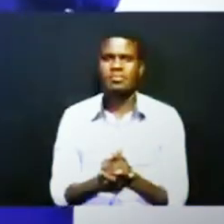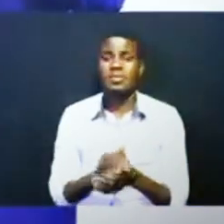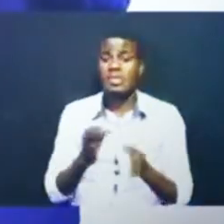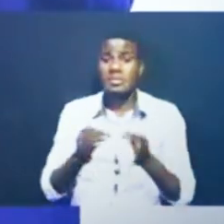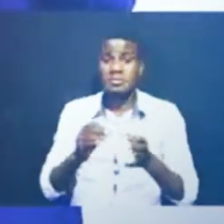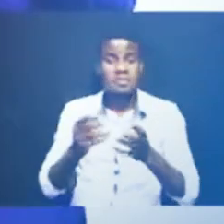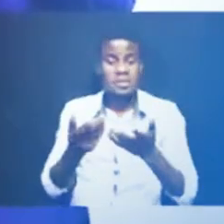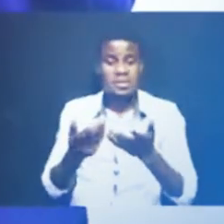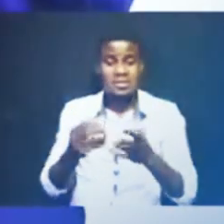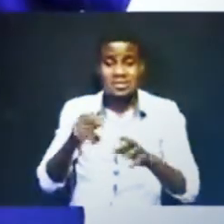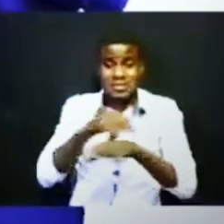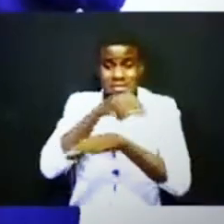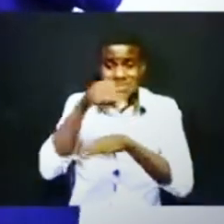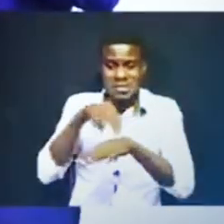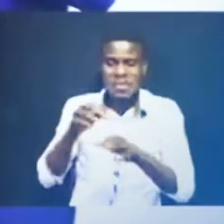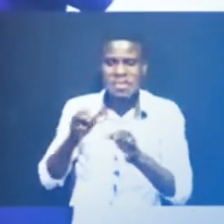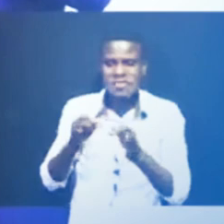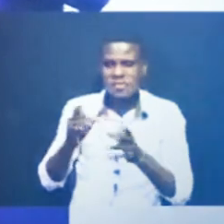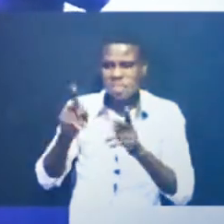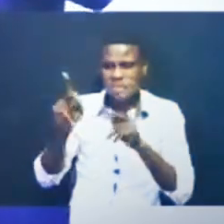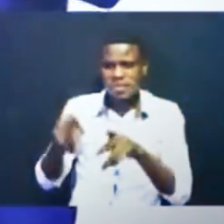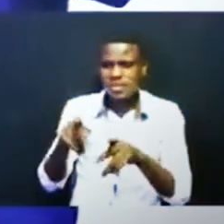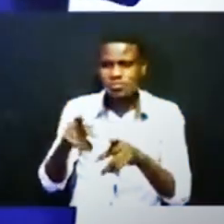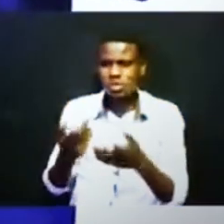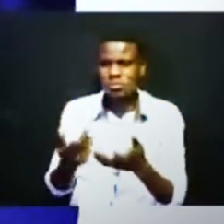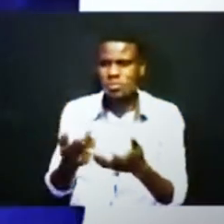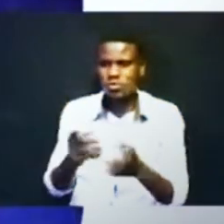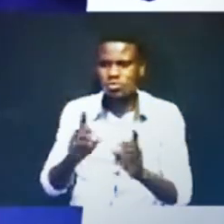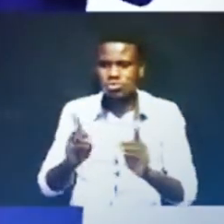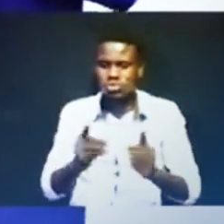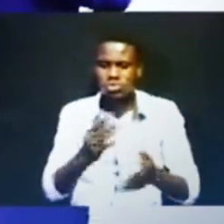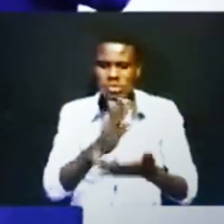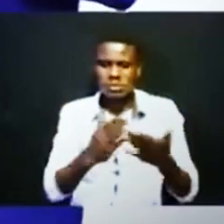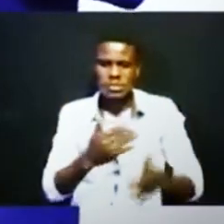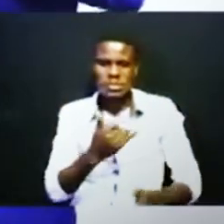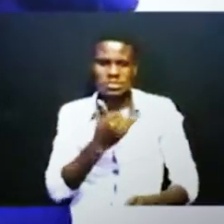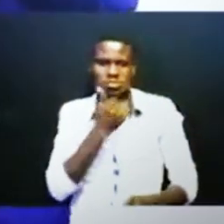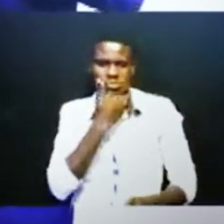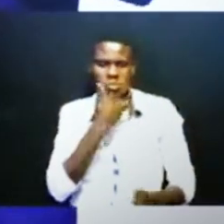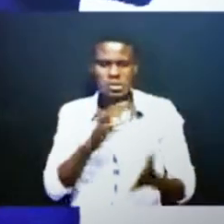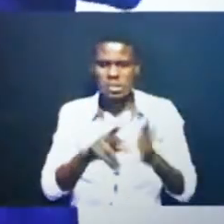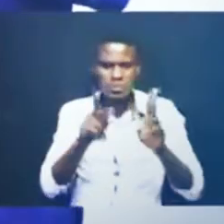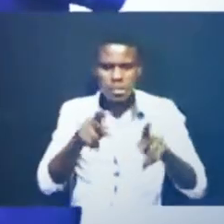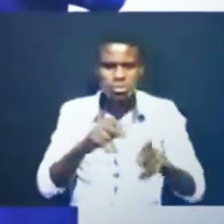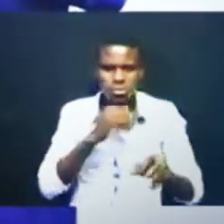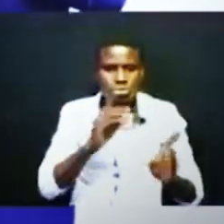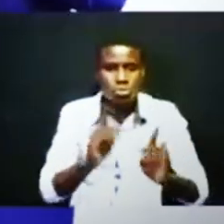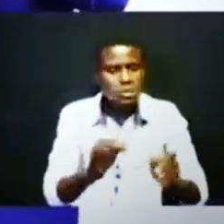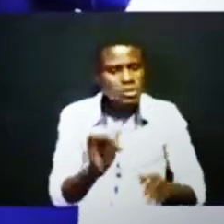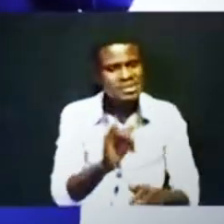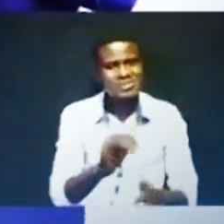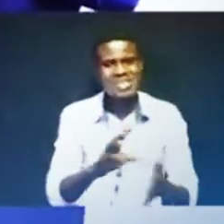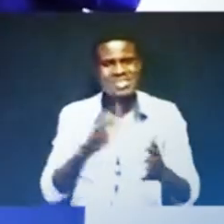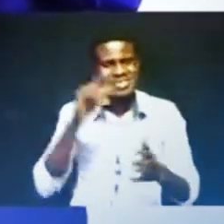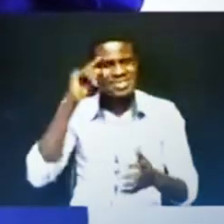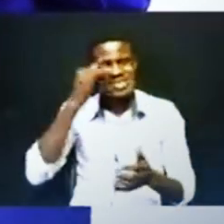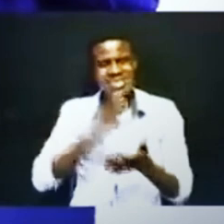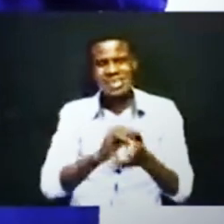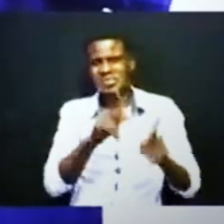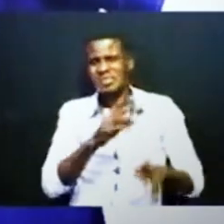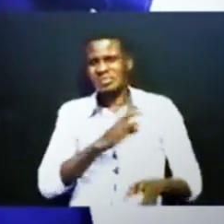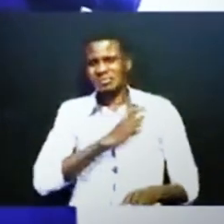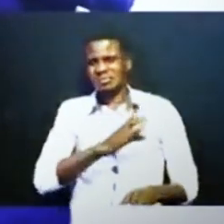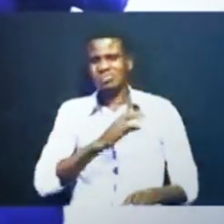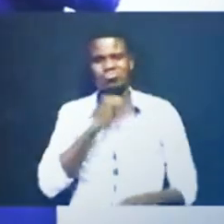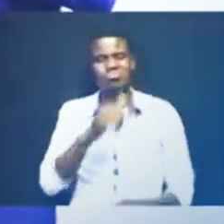hit back, they are termed cowards. Okay. Send me a yin na yenim no so be born one money be a the can say obun